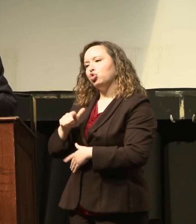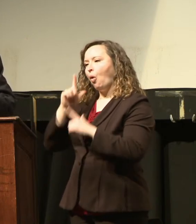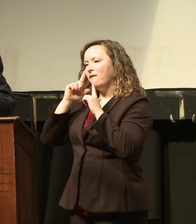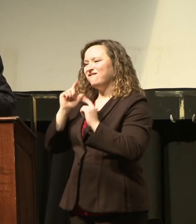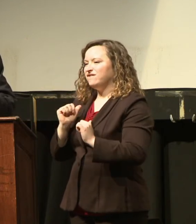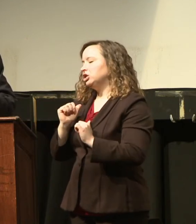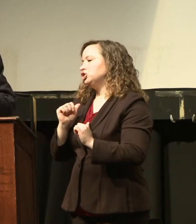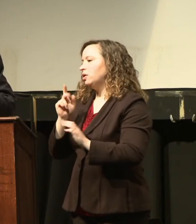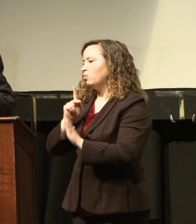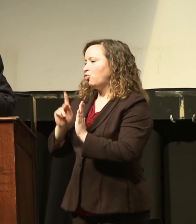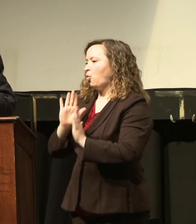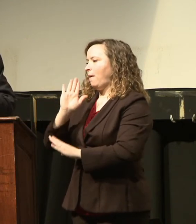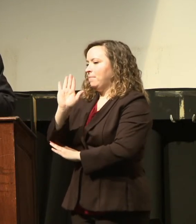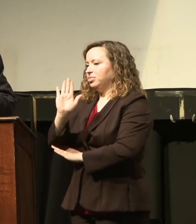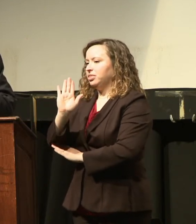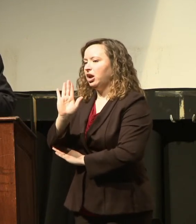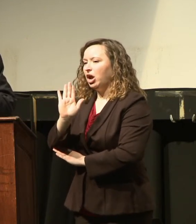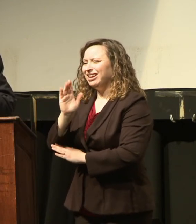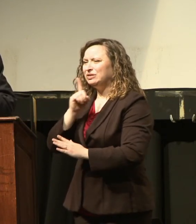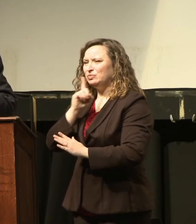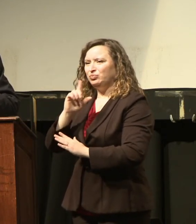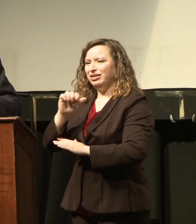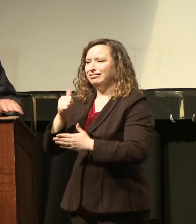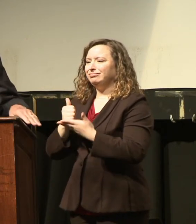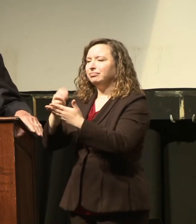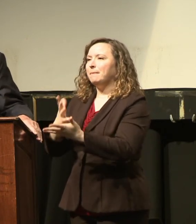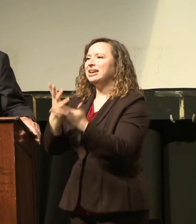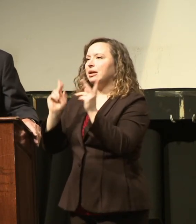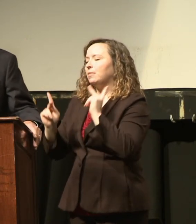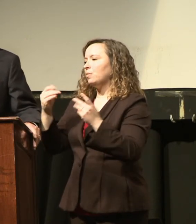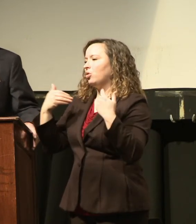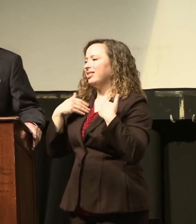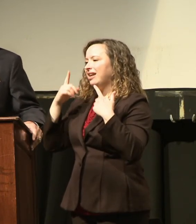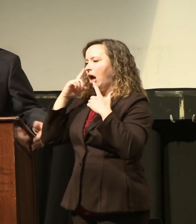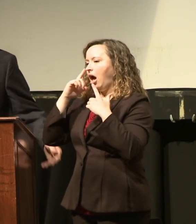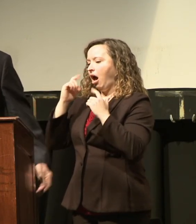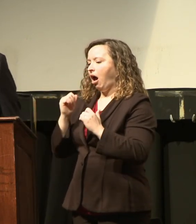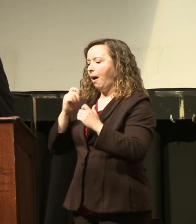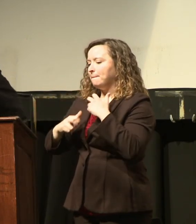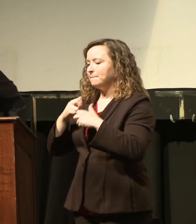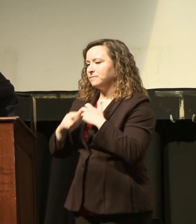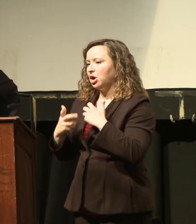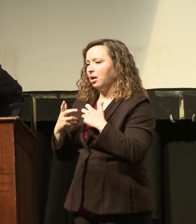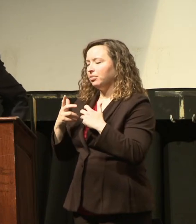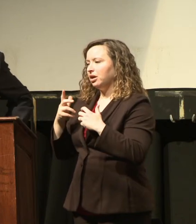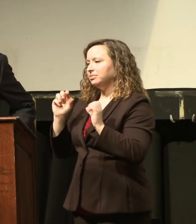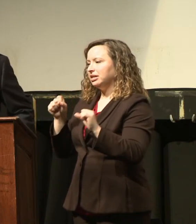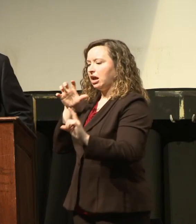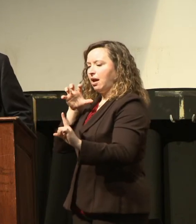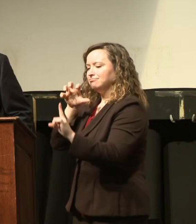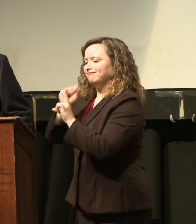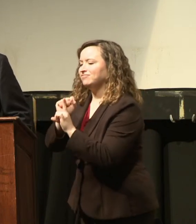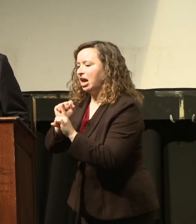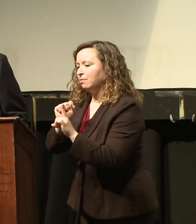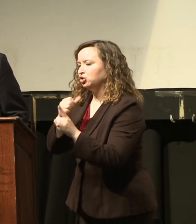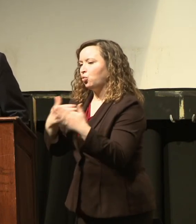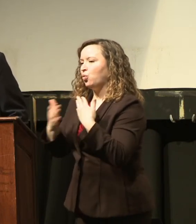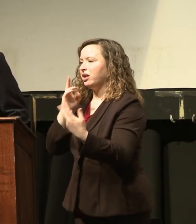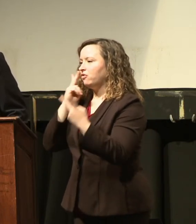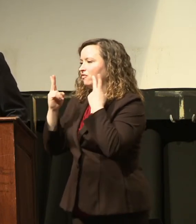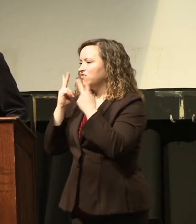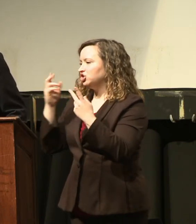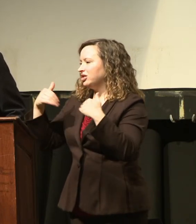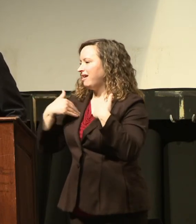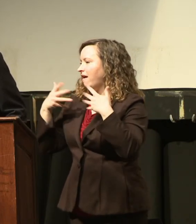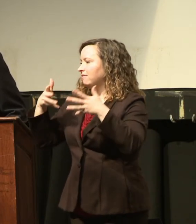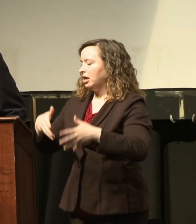helping people who have sight problems capture the remaining vision that's possible. And it